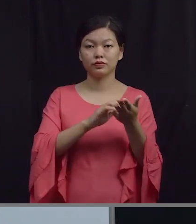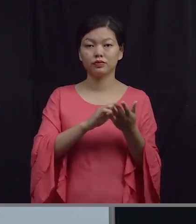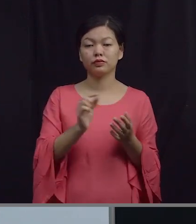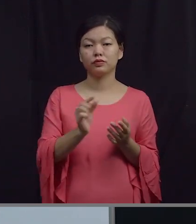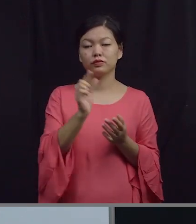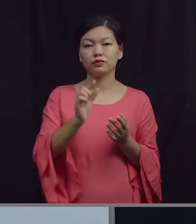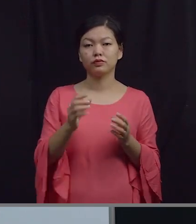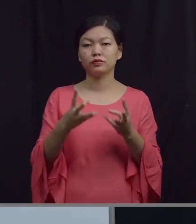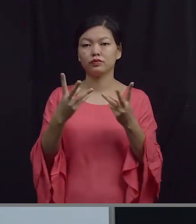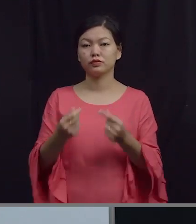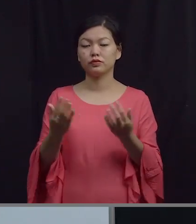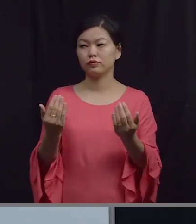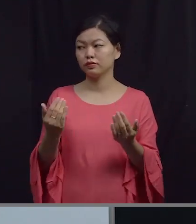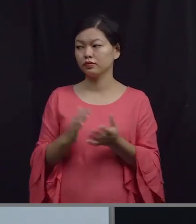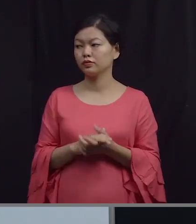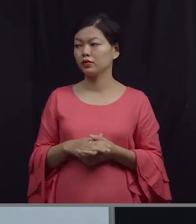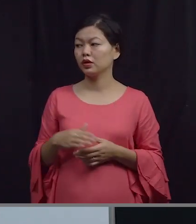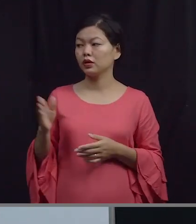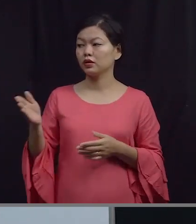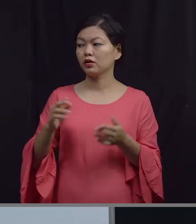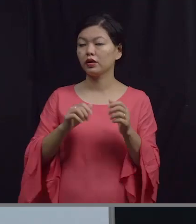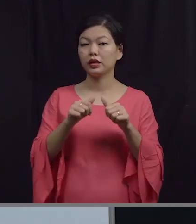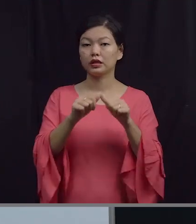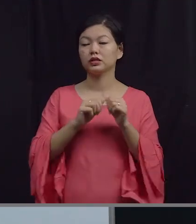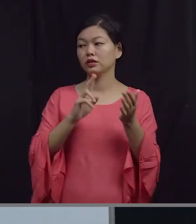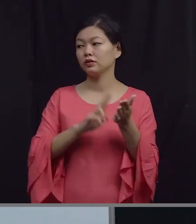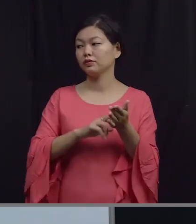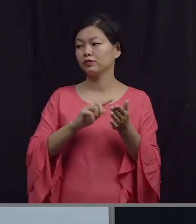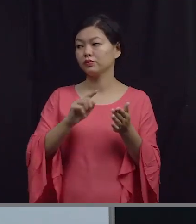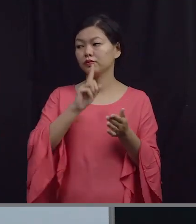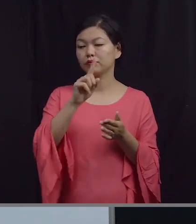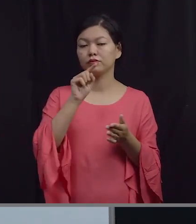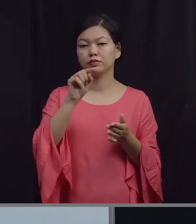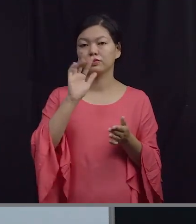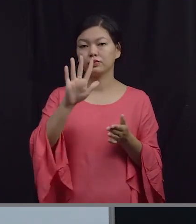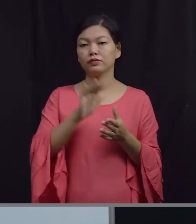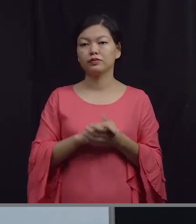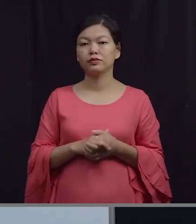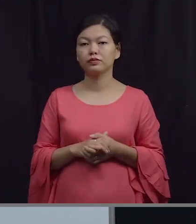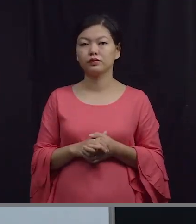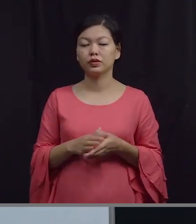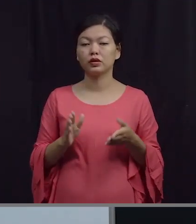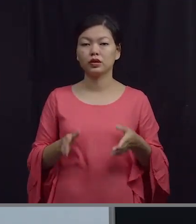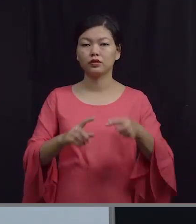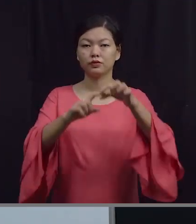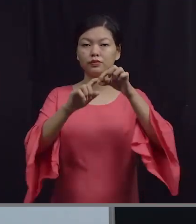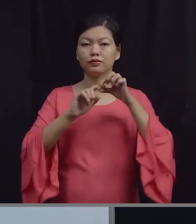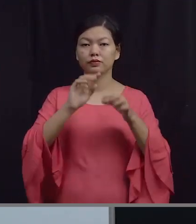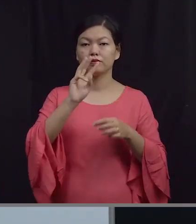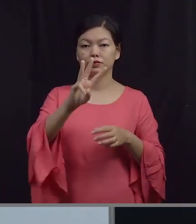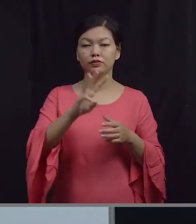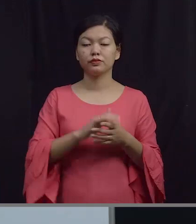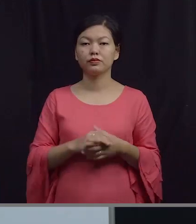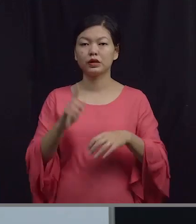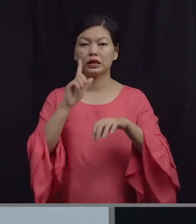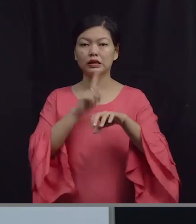refractive index of the given class. Okay. So now let's solve the question number 3. I mean the Roman